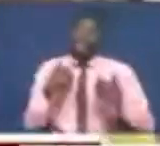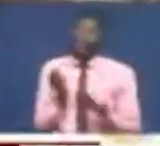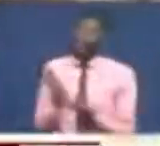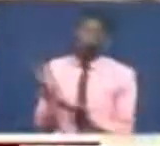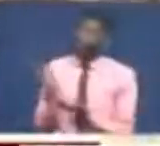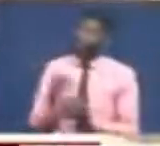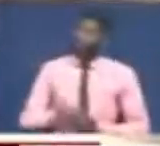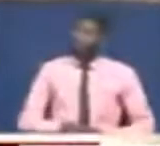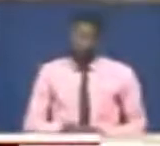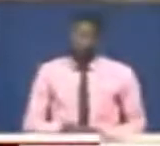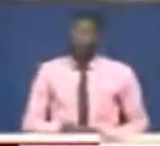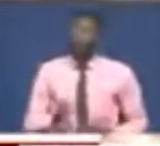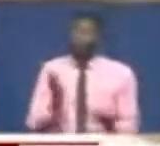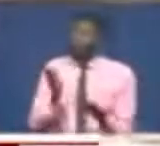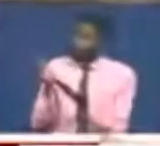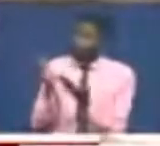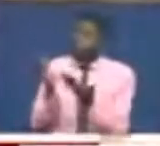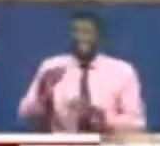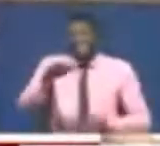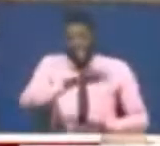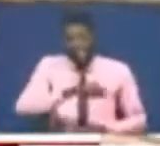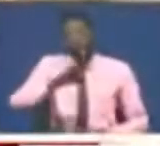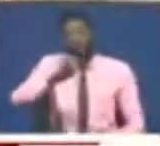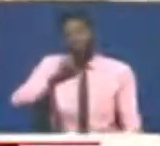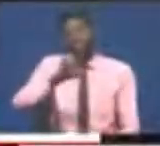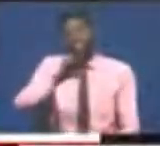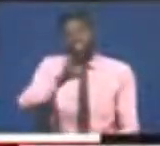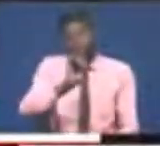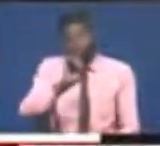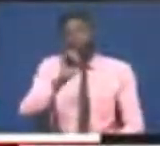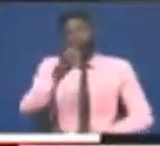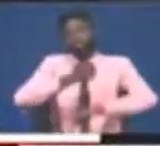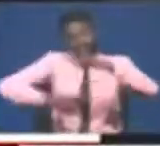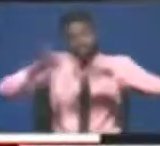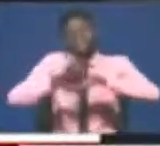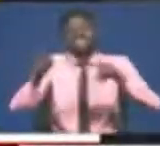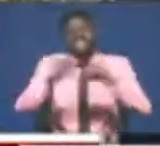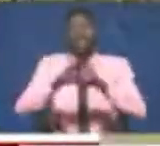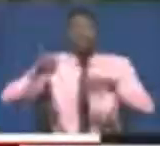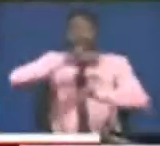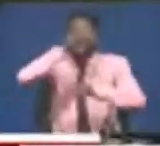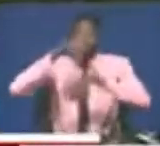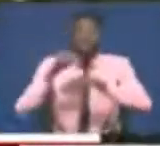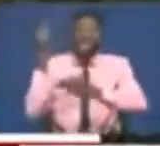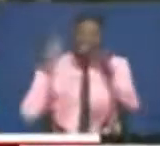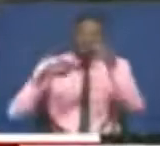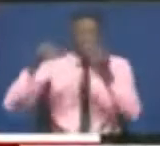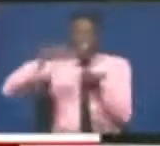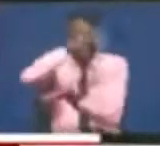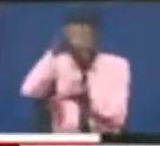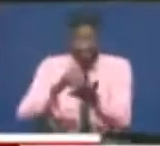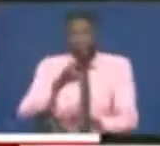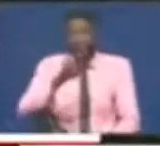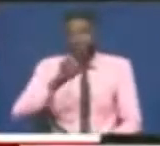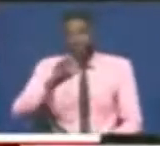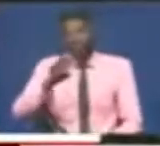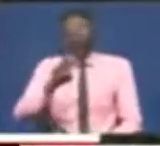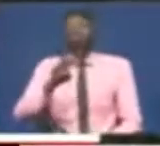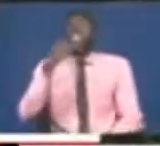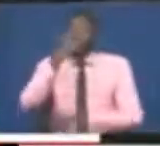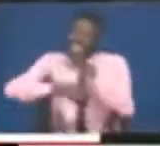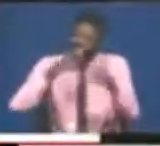Muliro Gardens, designated as a National Museum site in 2002, made headlines on social media in 2011